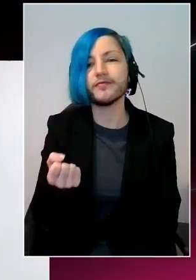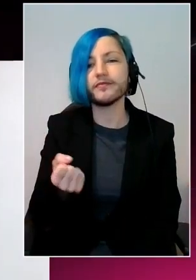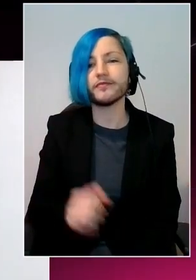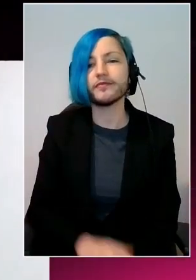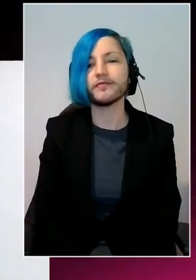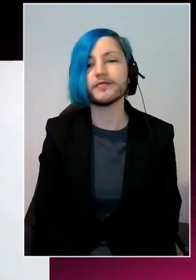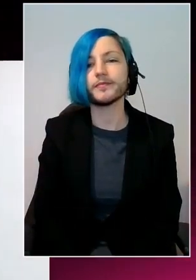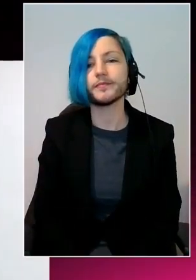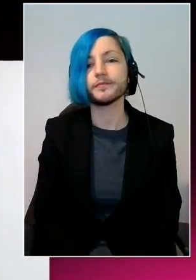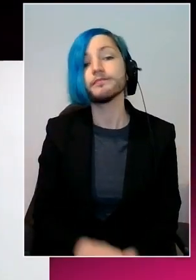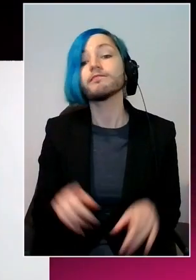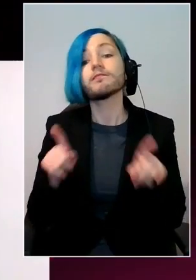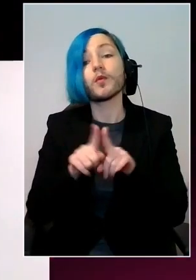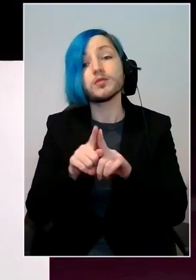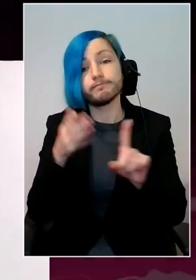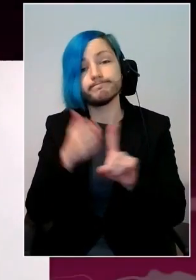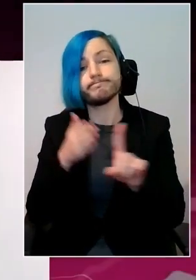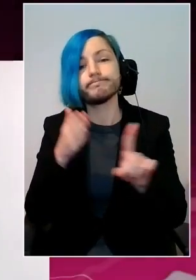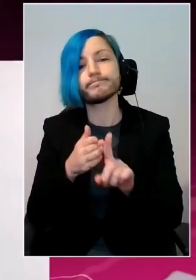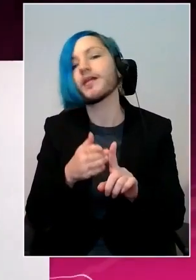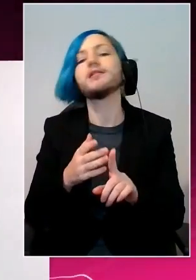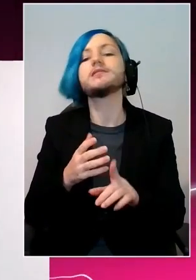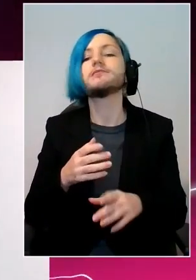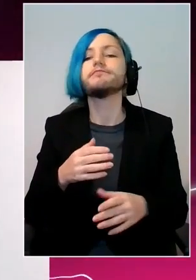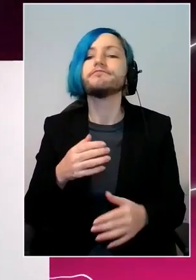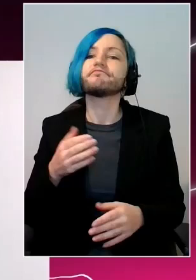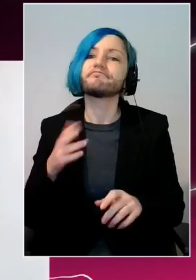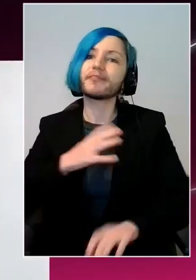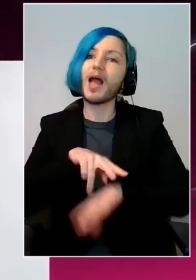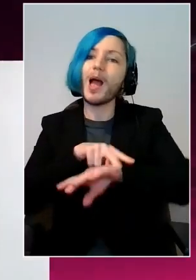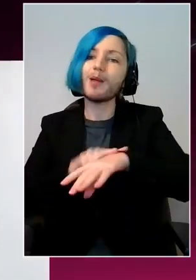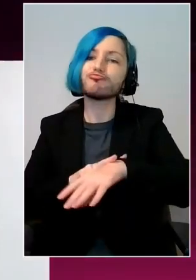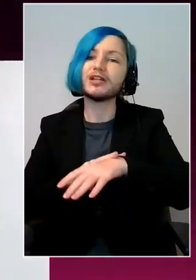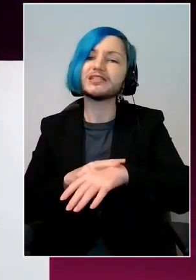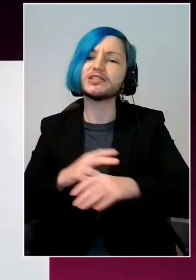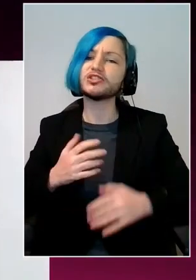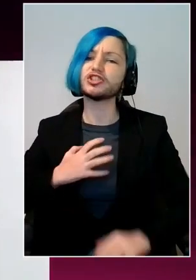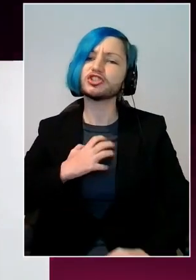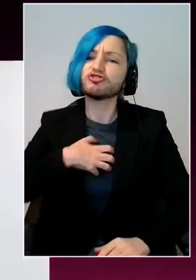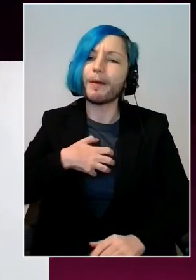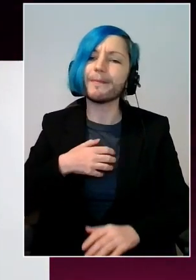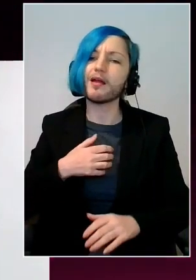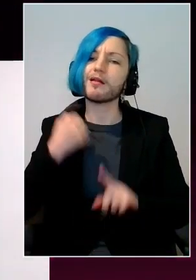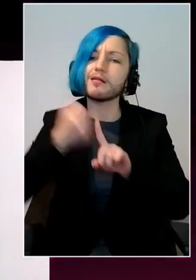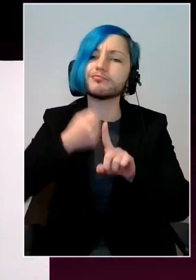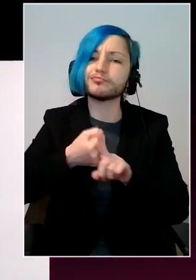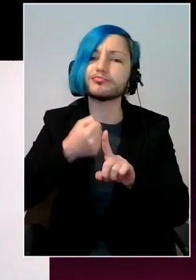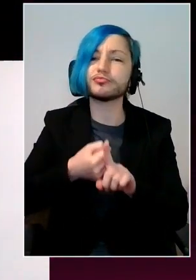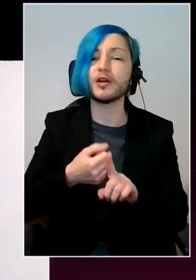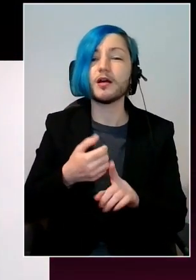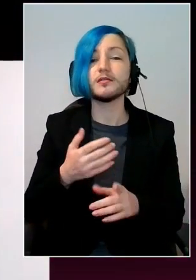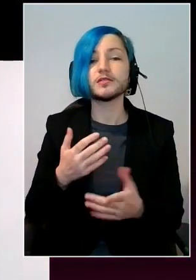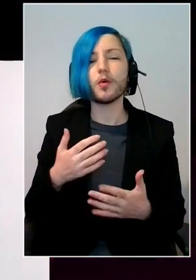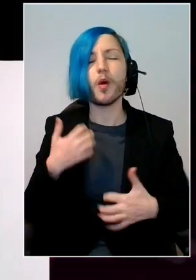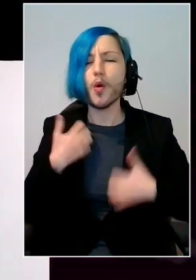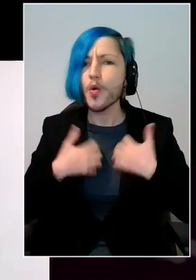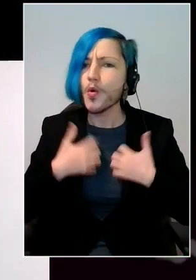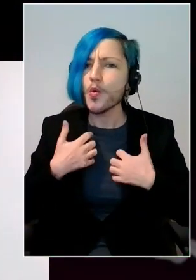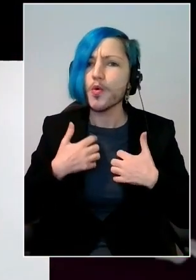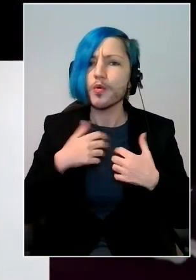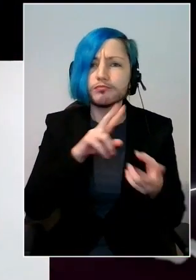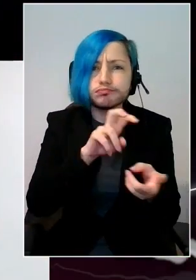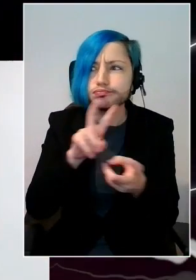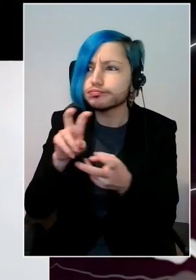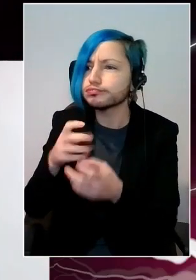want to recognise apprentice champions, and I have to say I've been delighted to hear the stories of what our apprentice champion finalists do to promote the